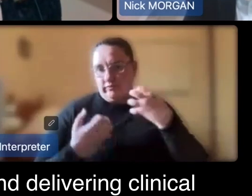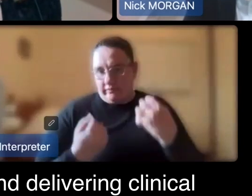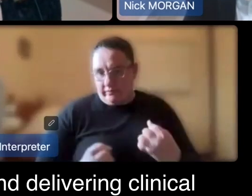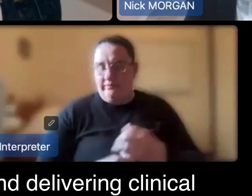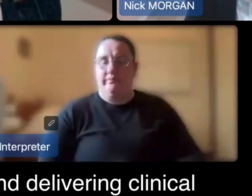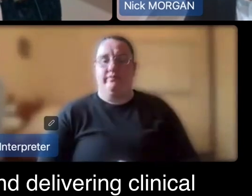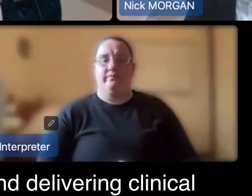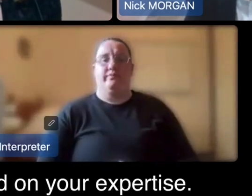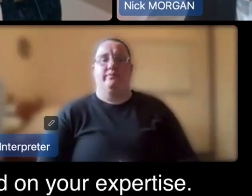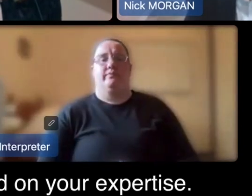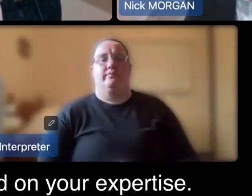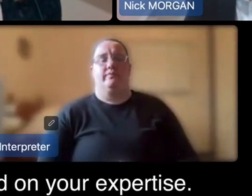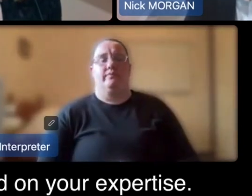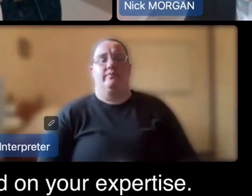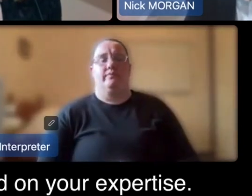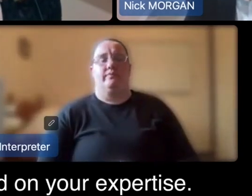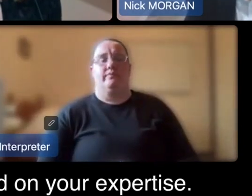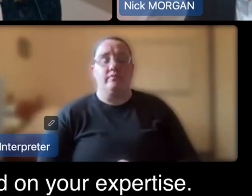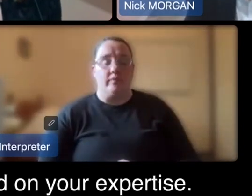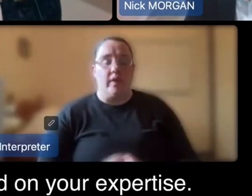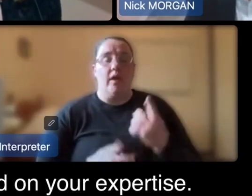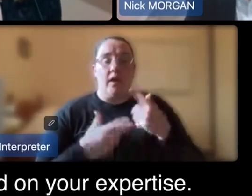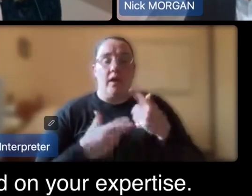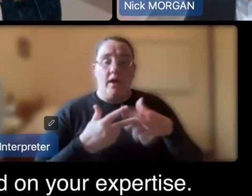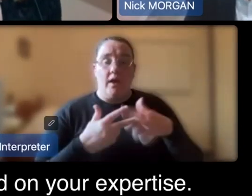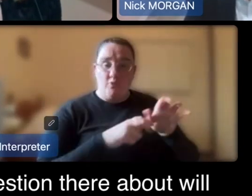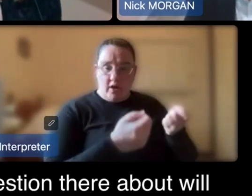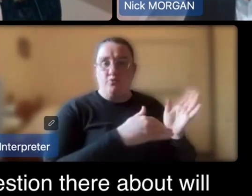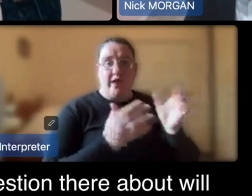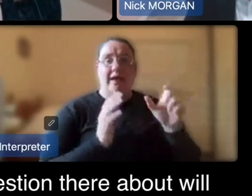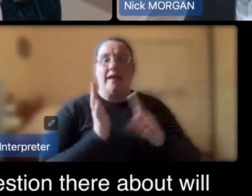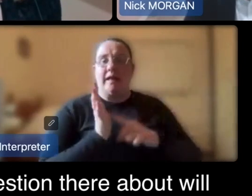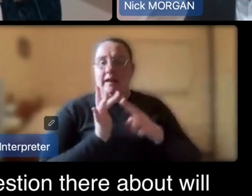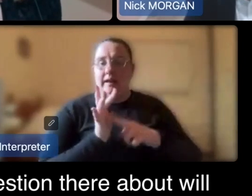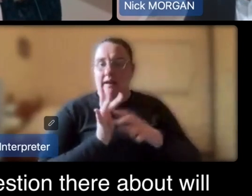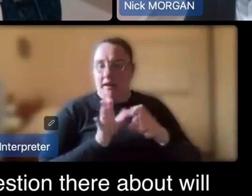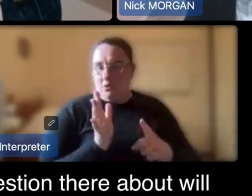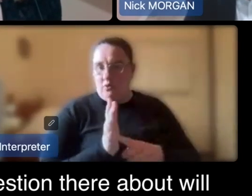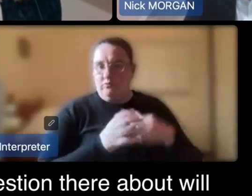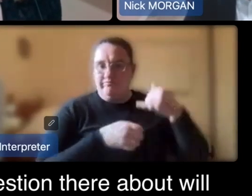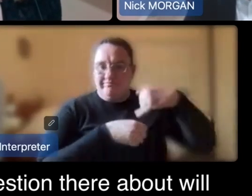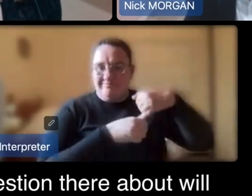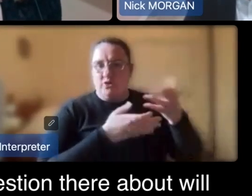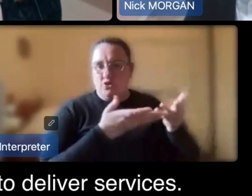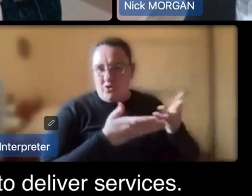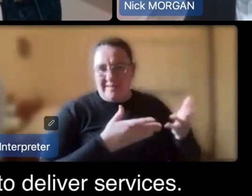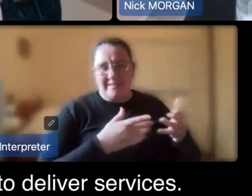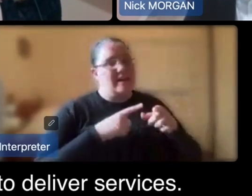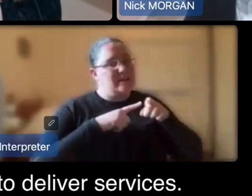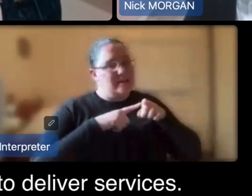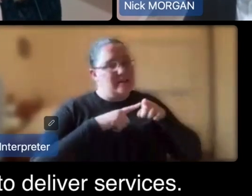delivering clinical services, that will depend on your expertise. So I think there was a question there about